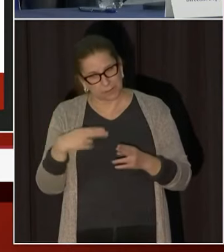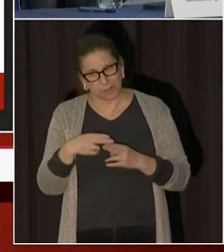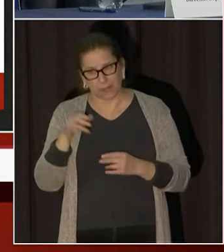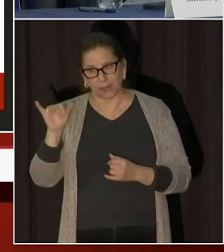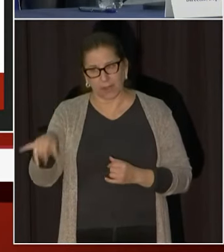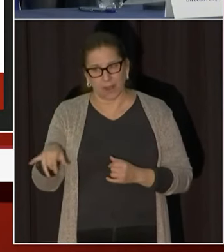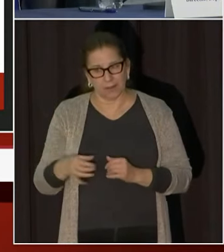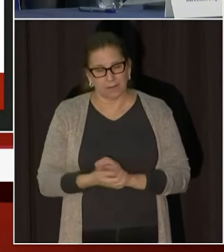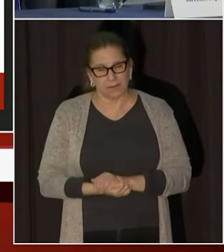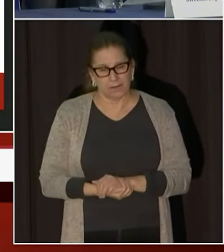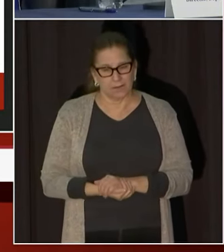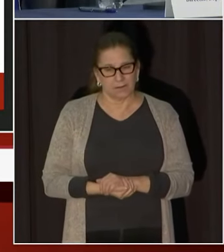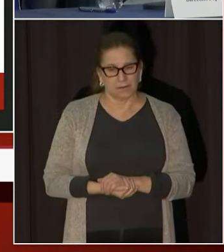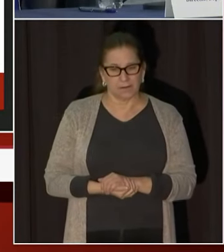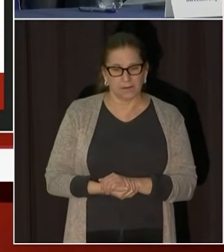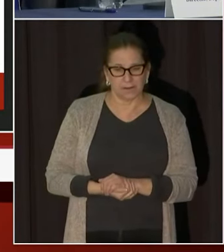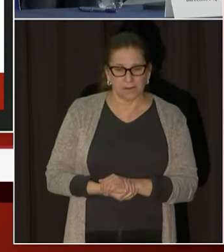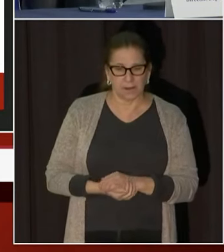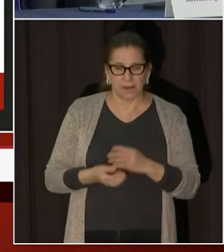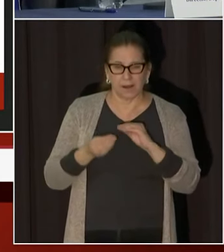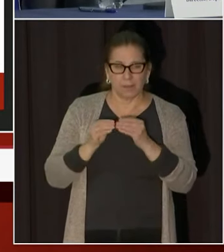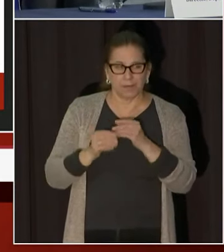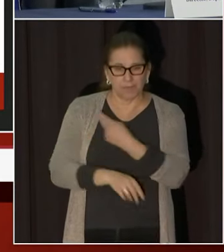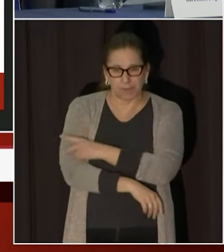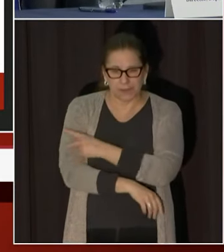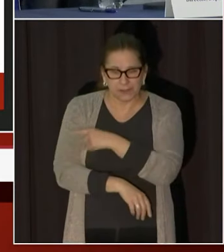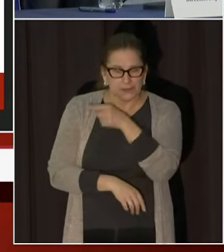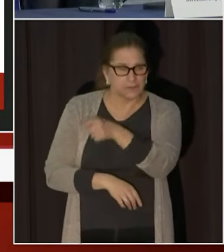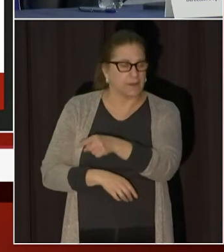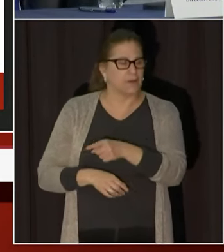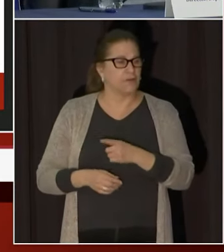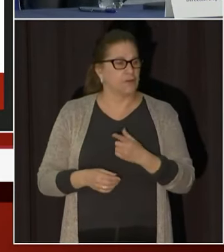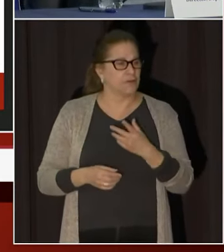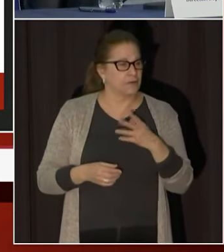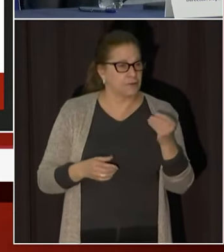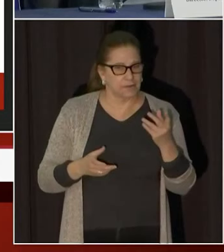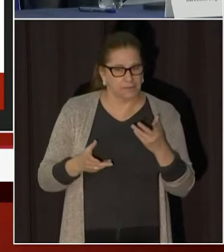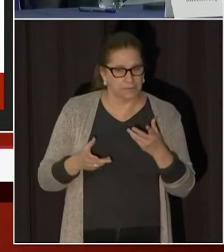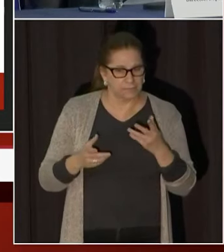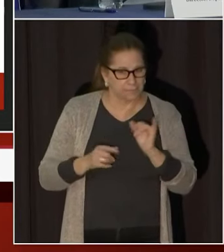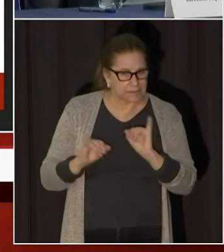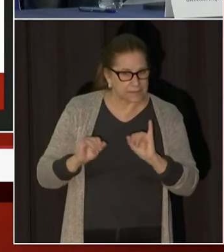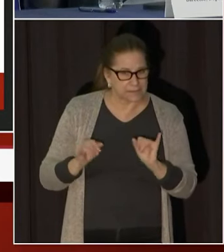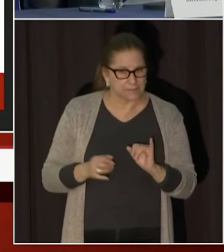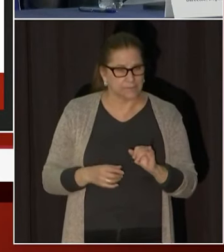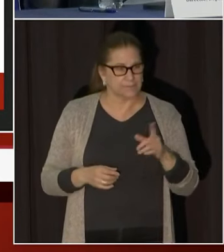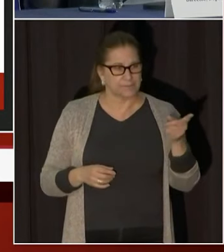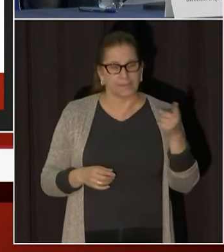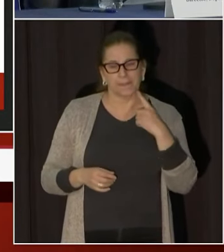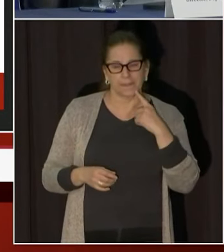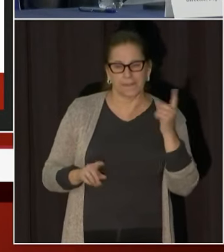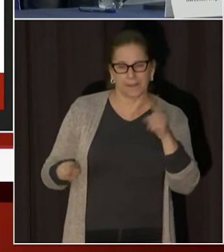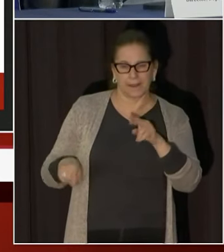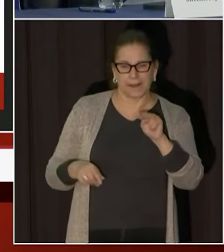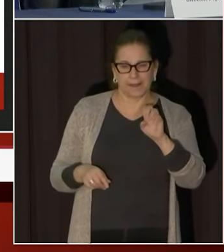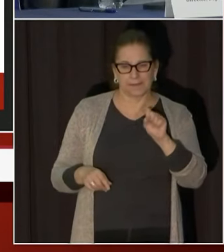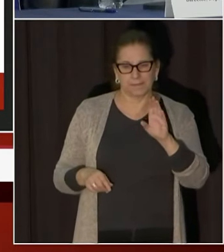for the number of patients and positive cases and So deaths and we've staff? done incrementally congregate